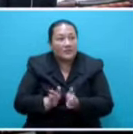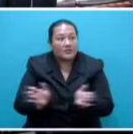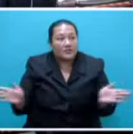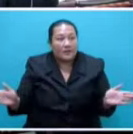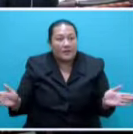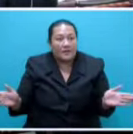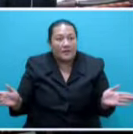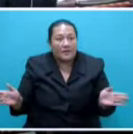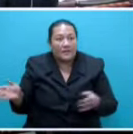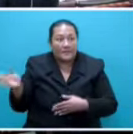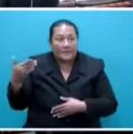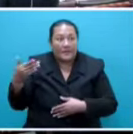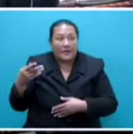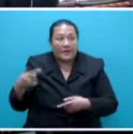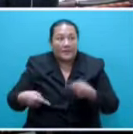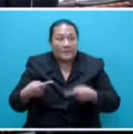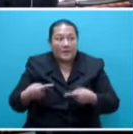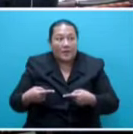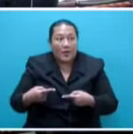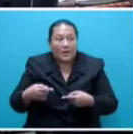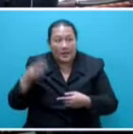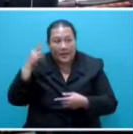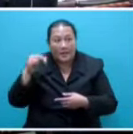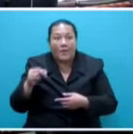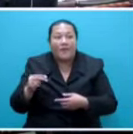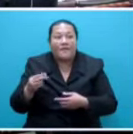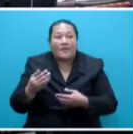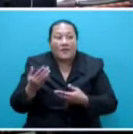Resumption of debate on the motion in the name of the Honourable Prime Minister.